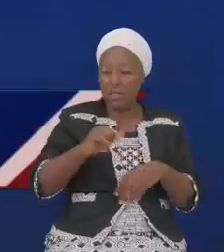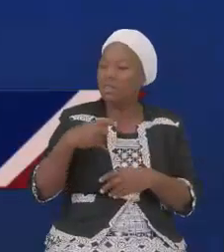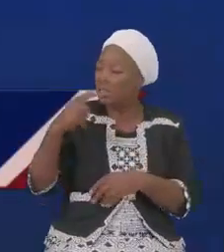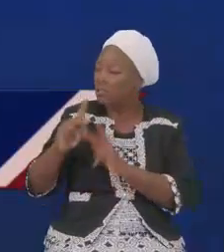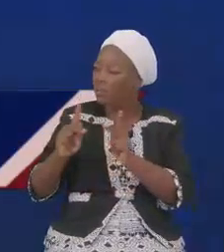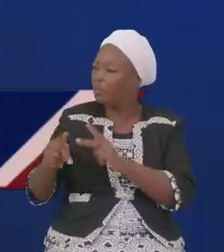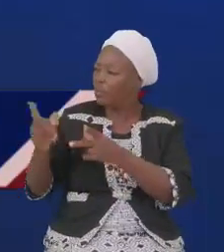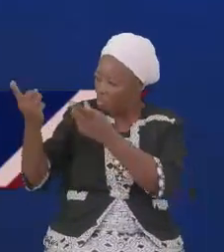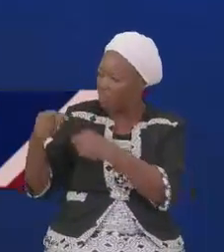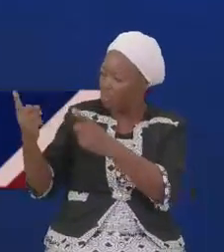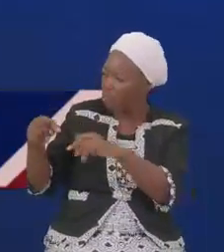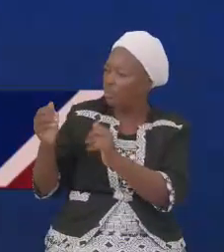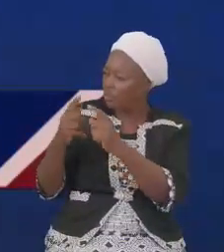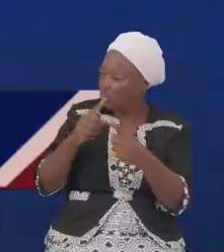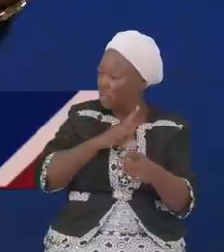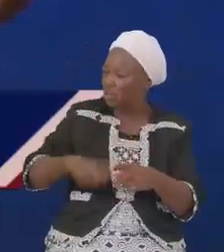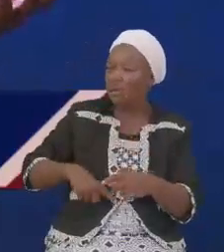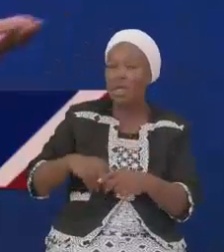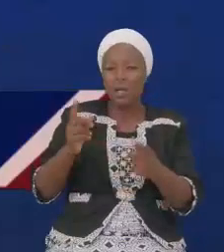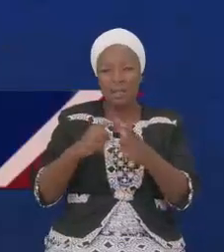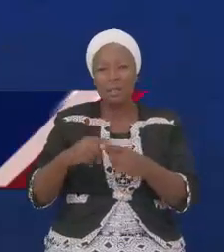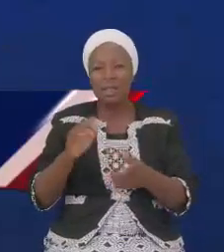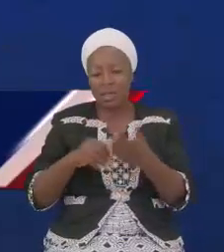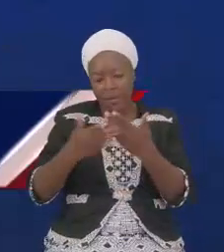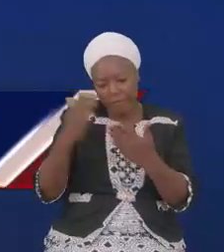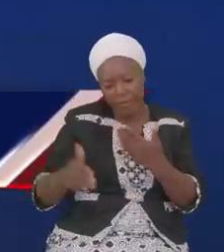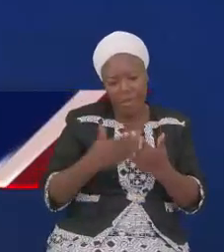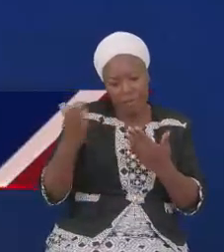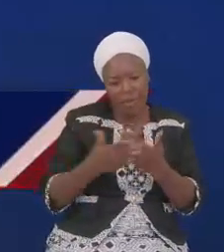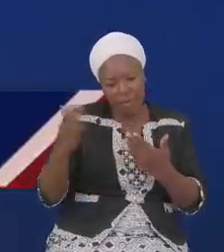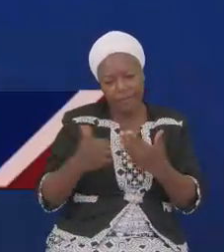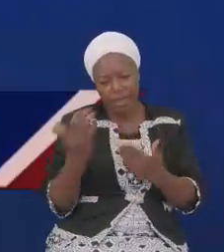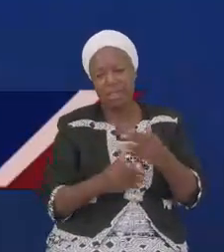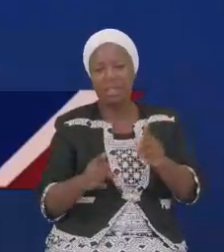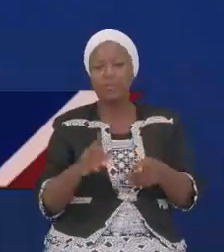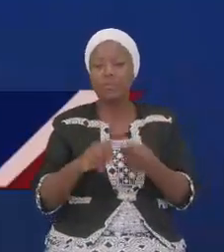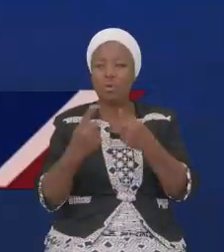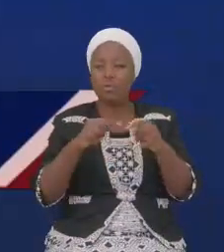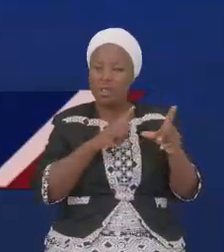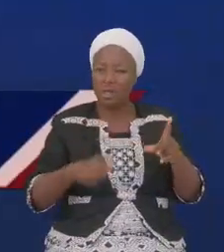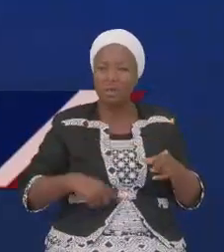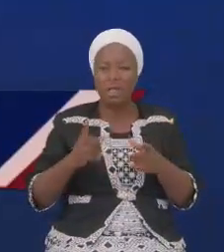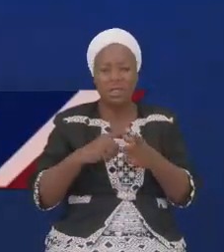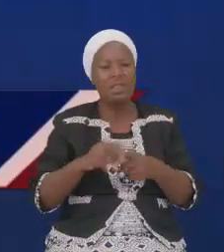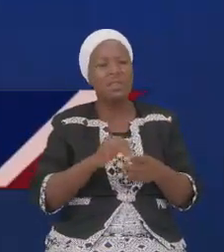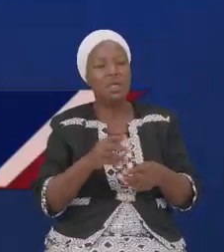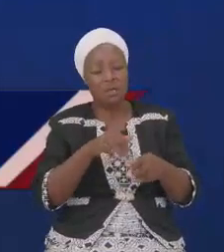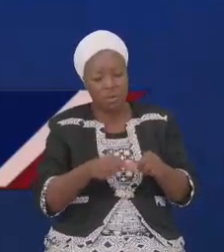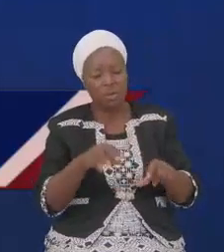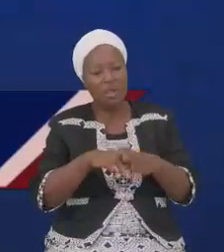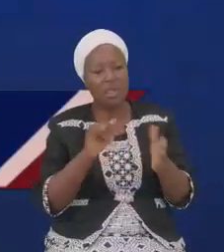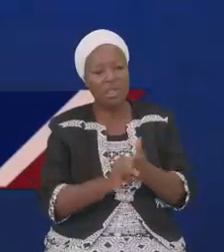they say, come, come to the Lord, and let us all join together, having a perpetual